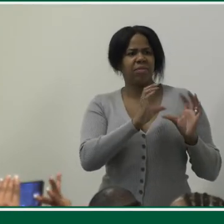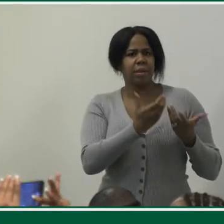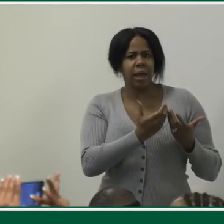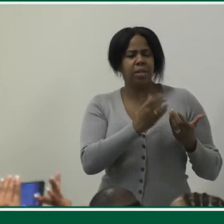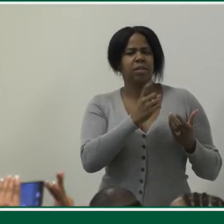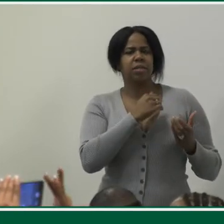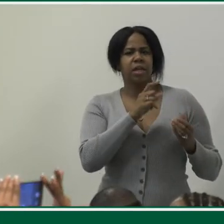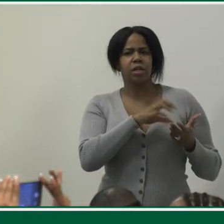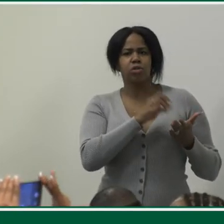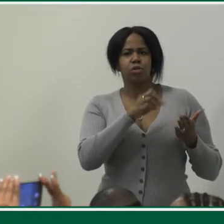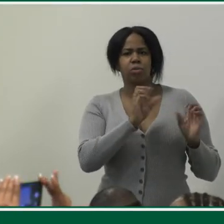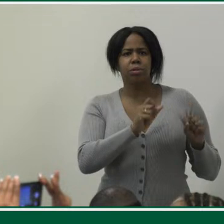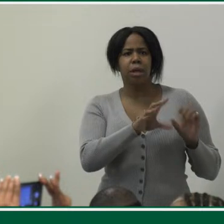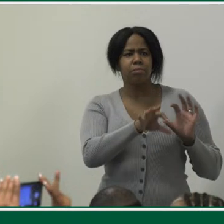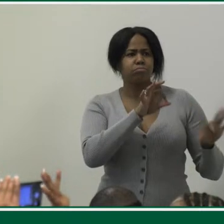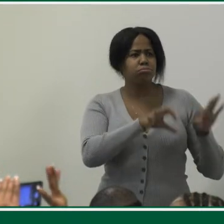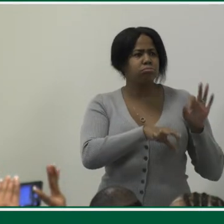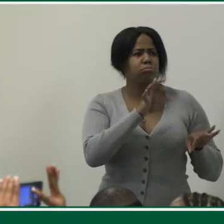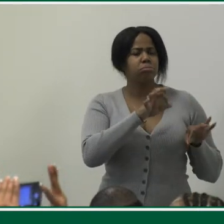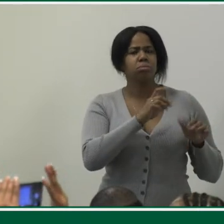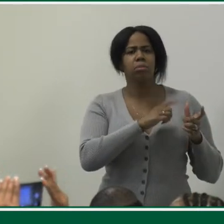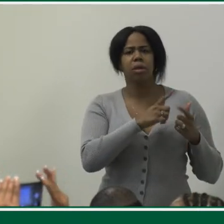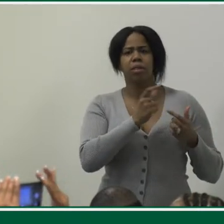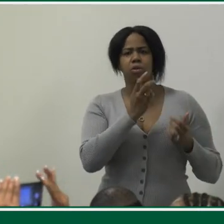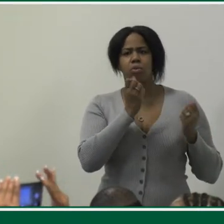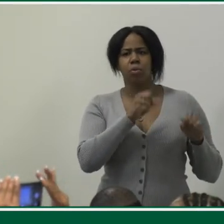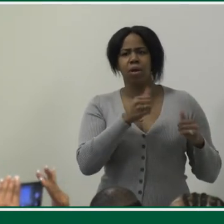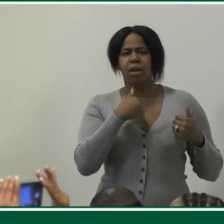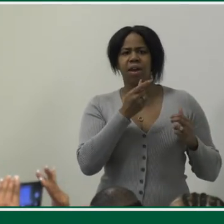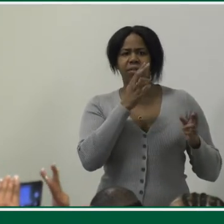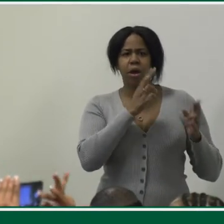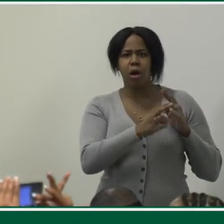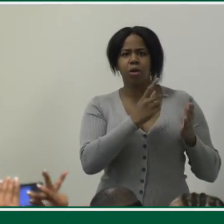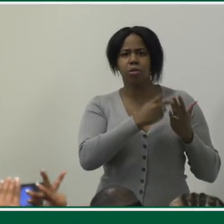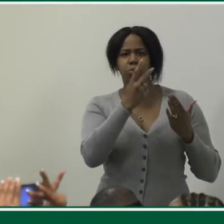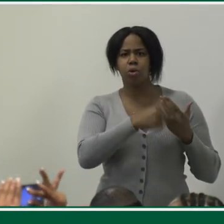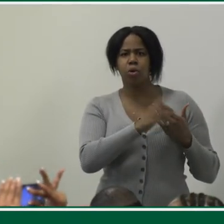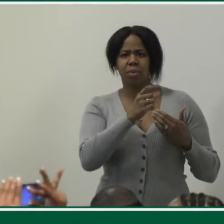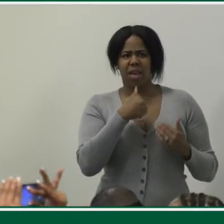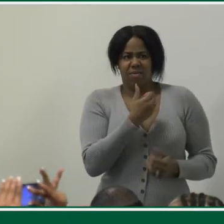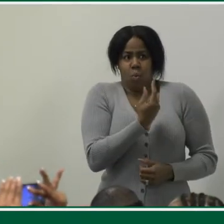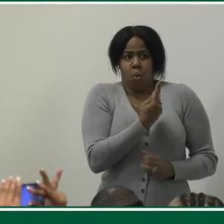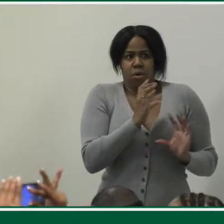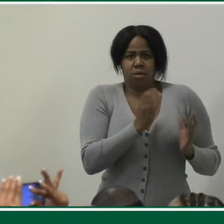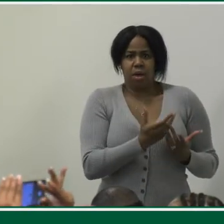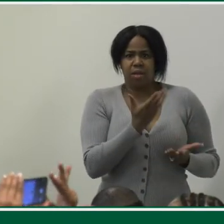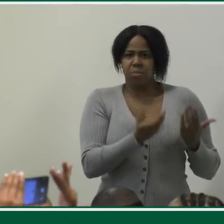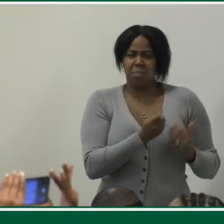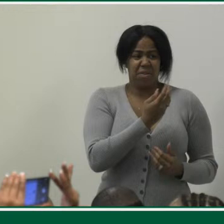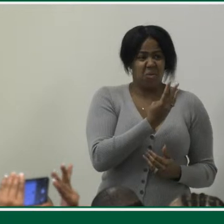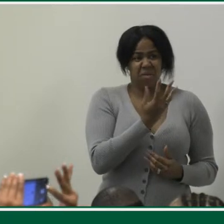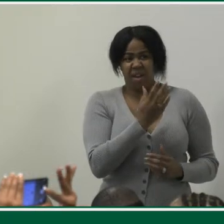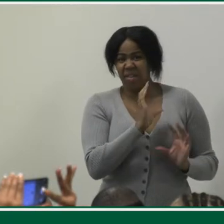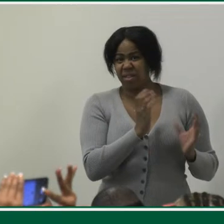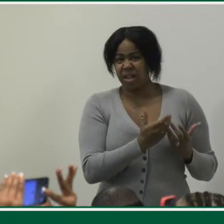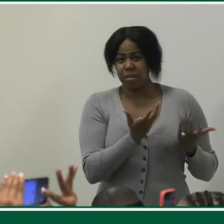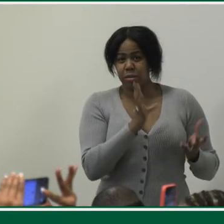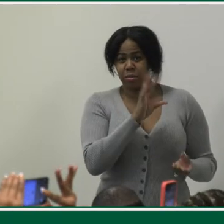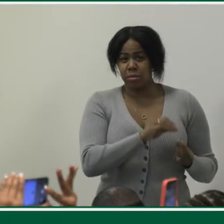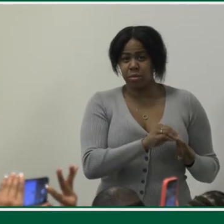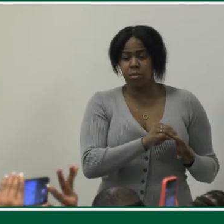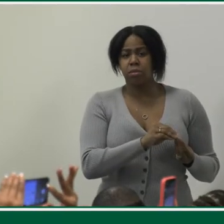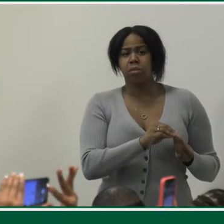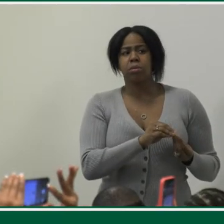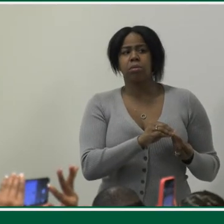are taking. You can have an honors, for example, there's an honors program that I can think of that has one class. There's some that have four or five classes, but